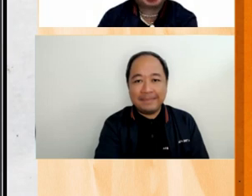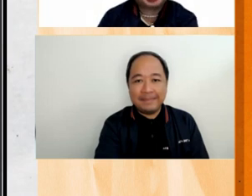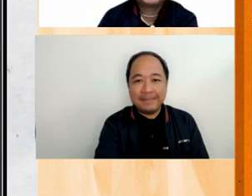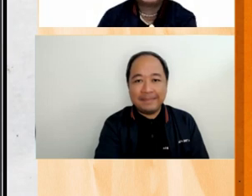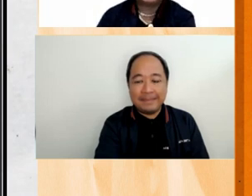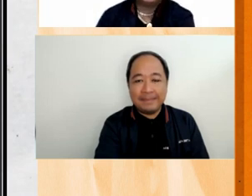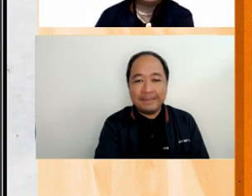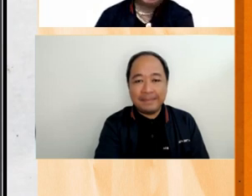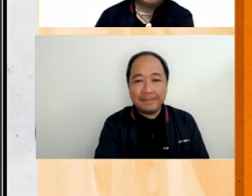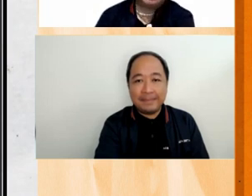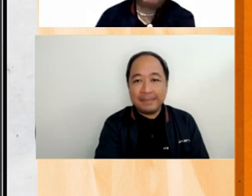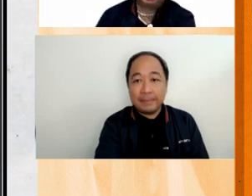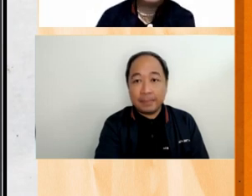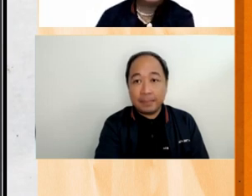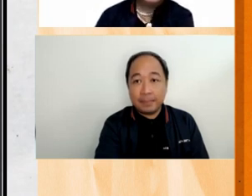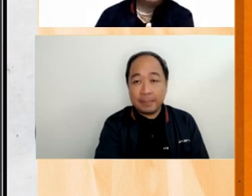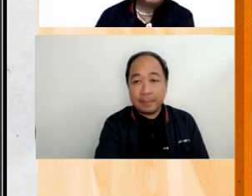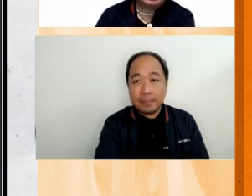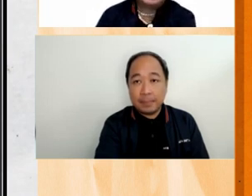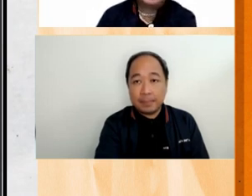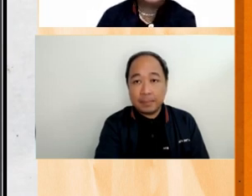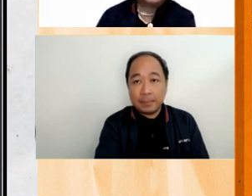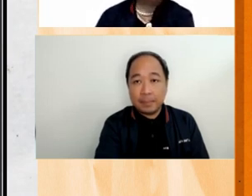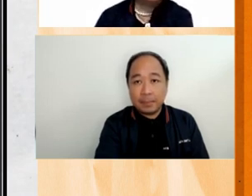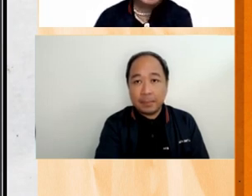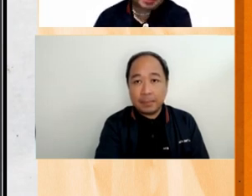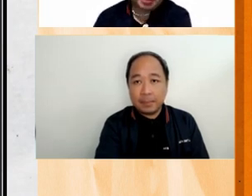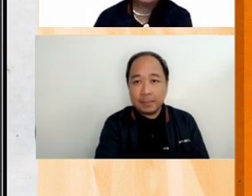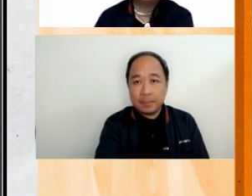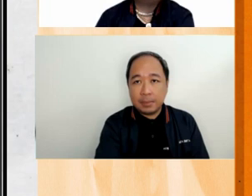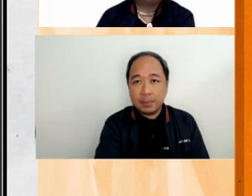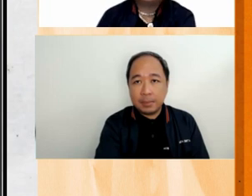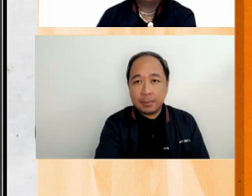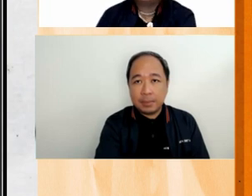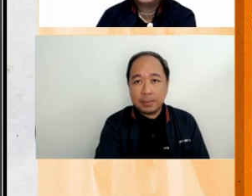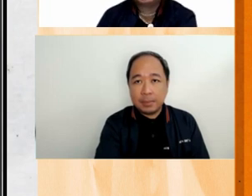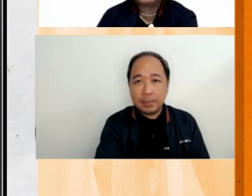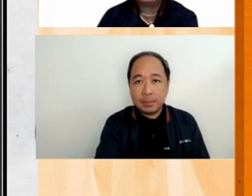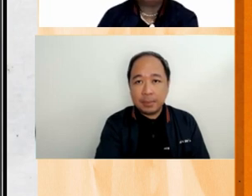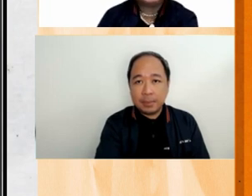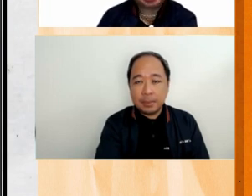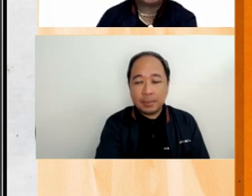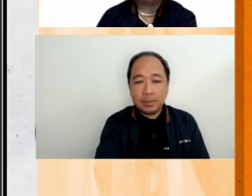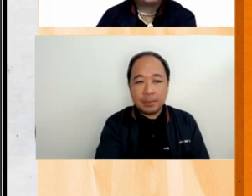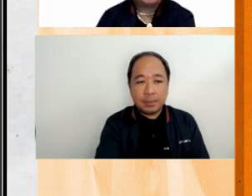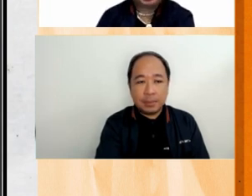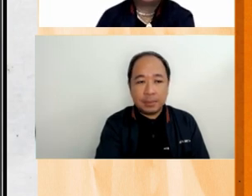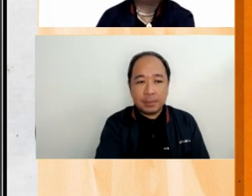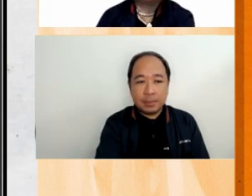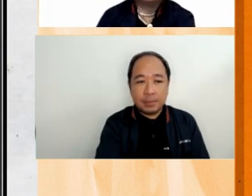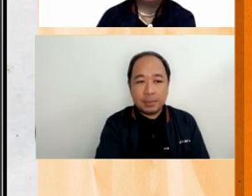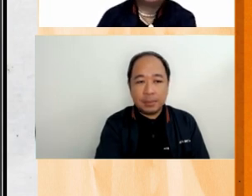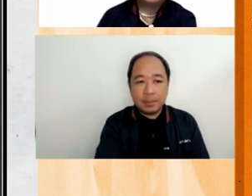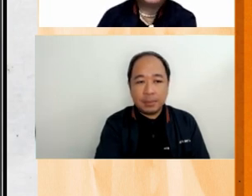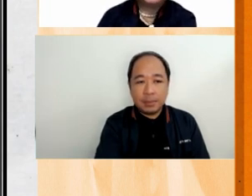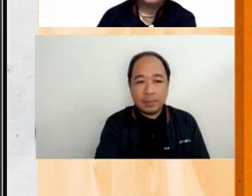with parents, caregivers, relatives, and as they get older, relationships with teachers and